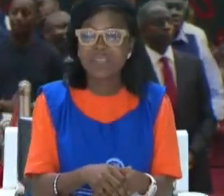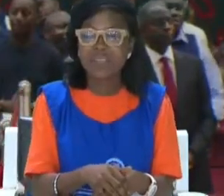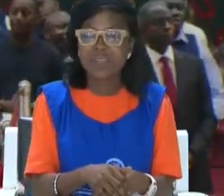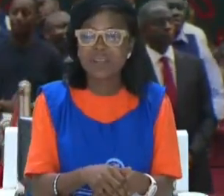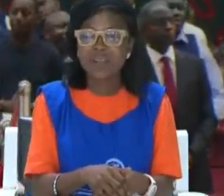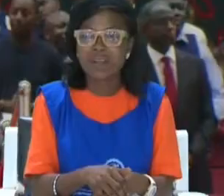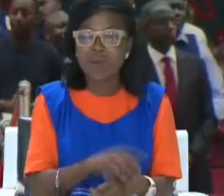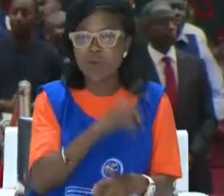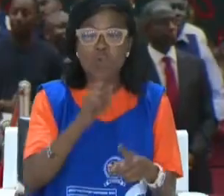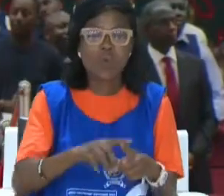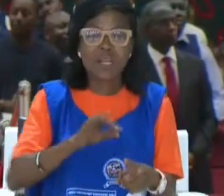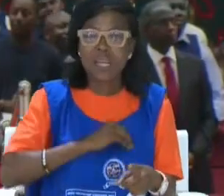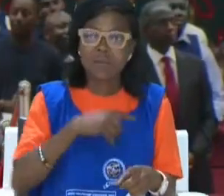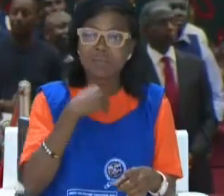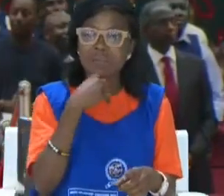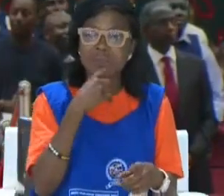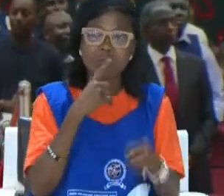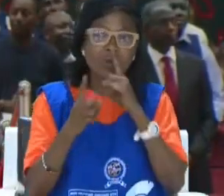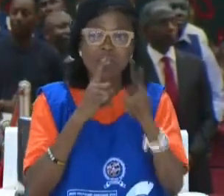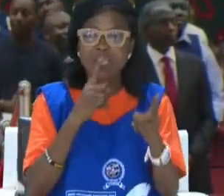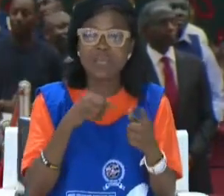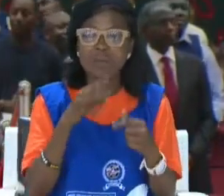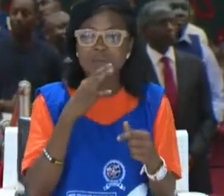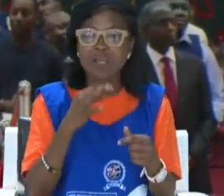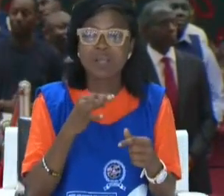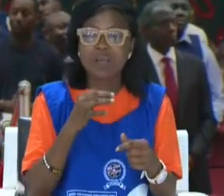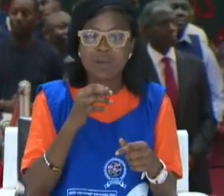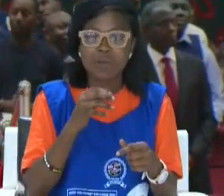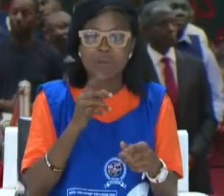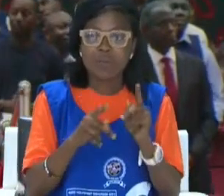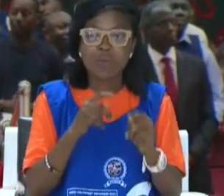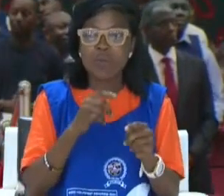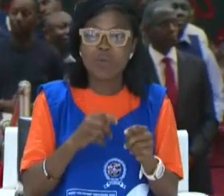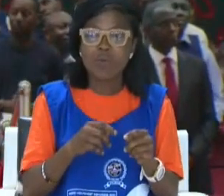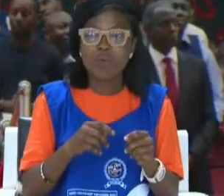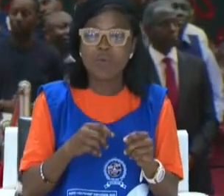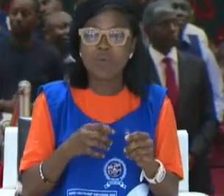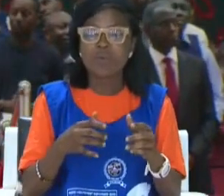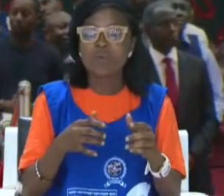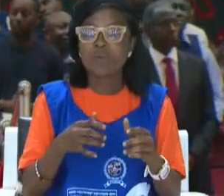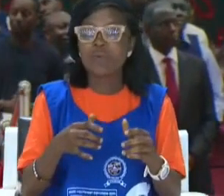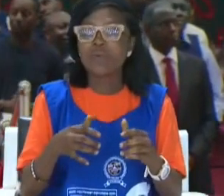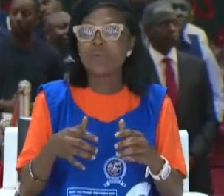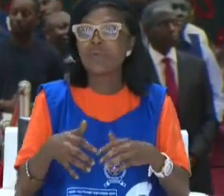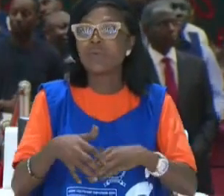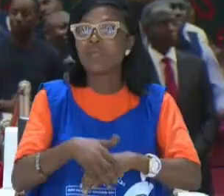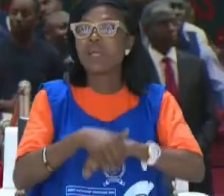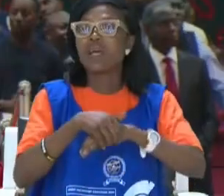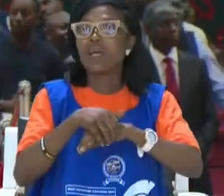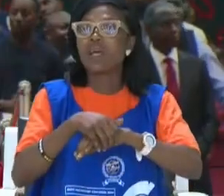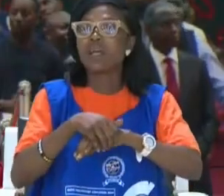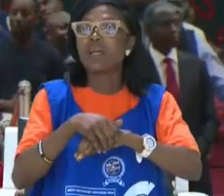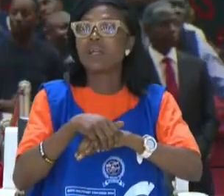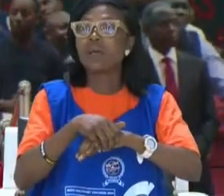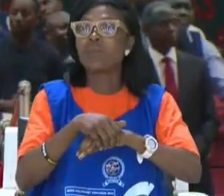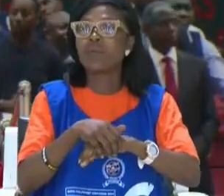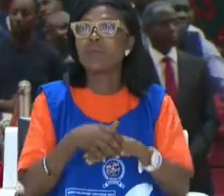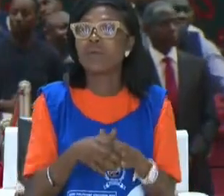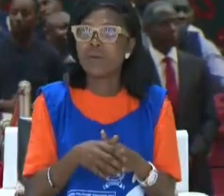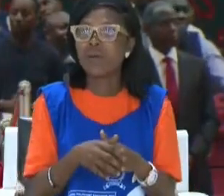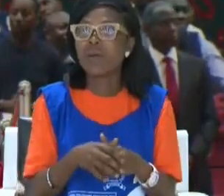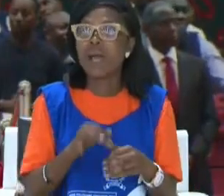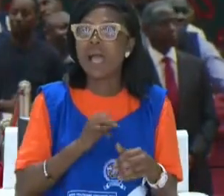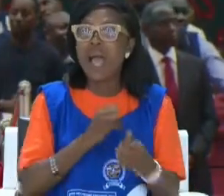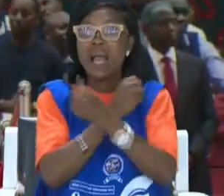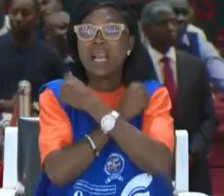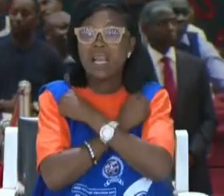When I'm talking about this to them abroad, when we're advertising Holy Ghost services abroad, I love